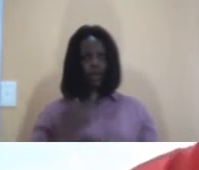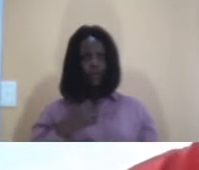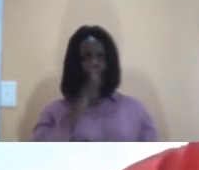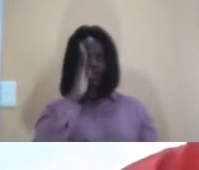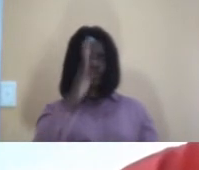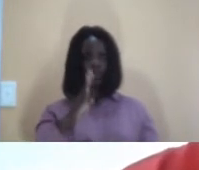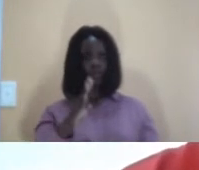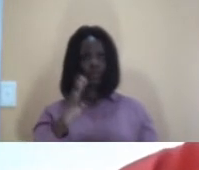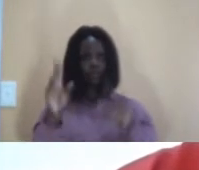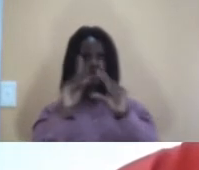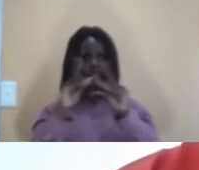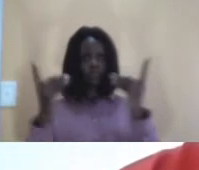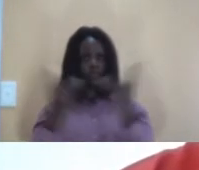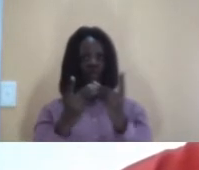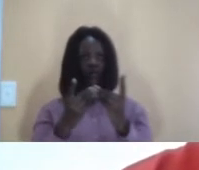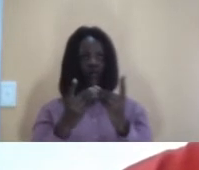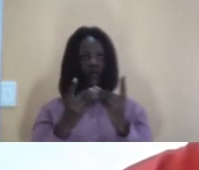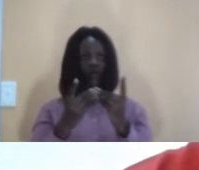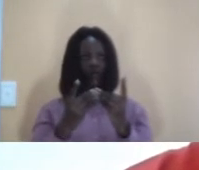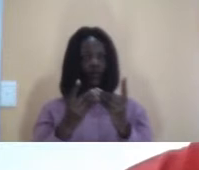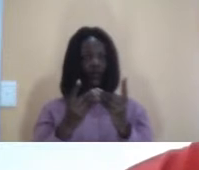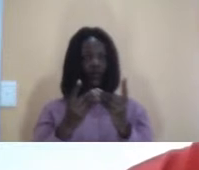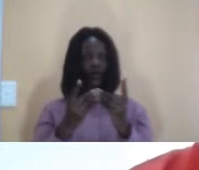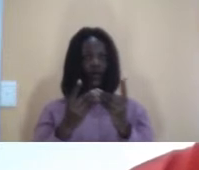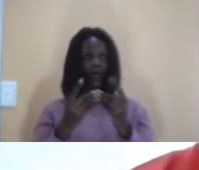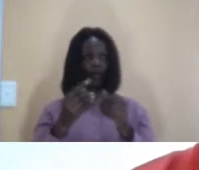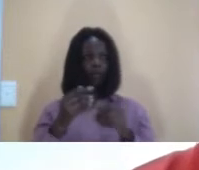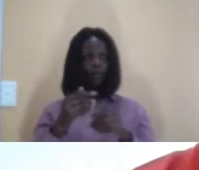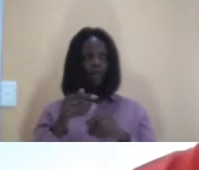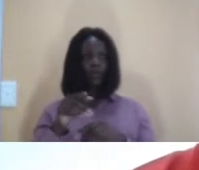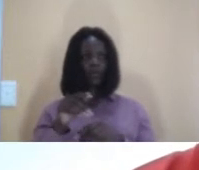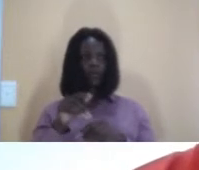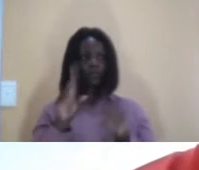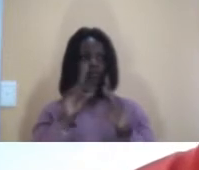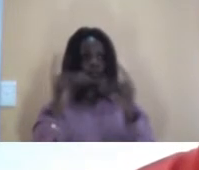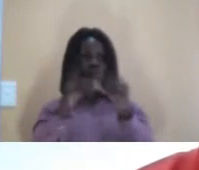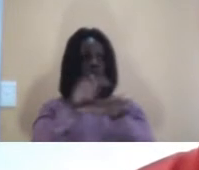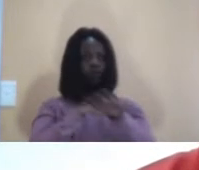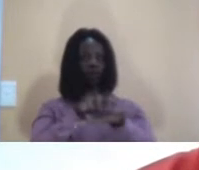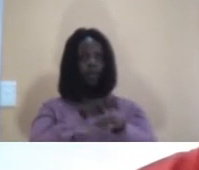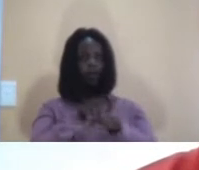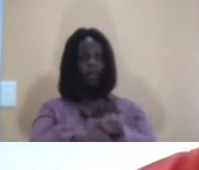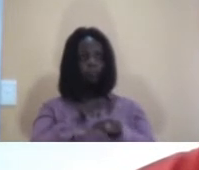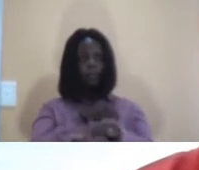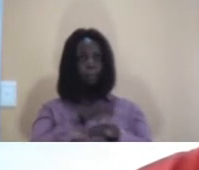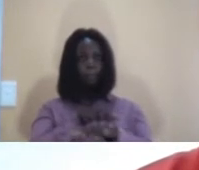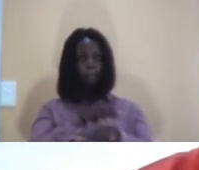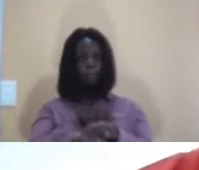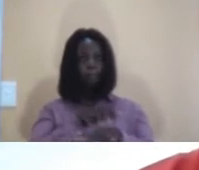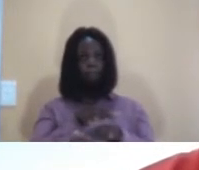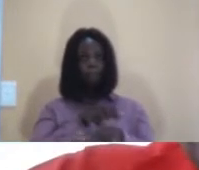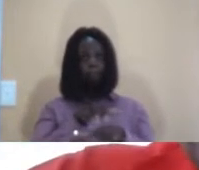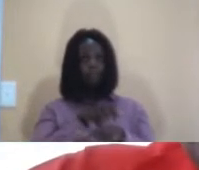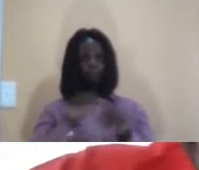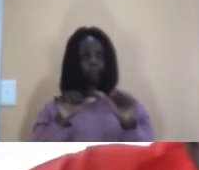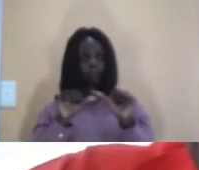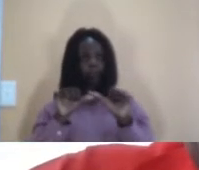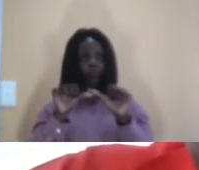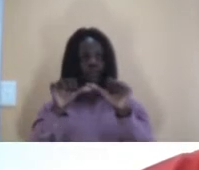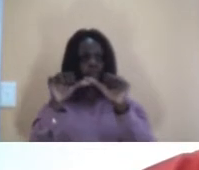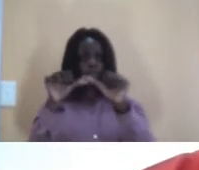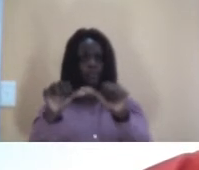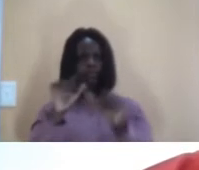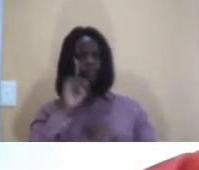The Department of Agriculture and Rural Development continues to bask in unregulated